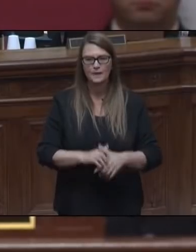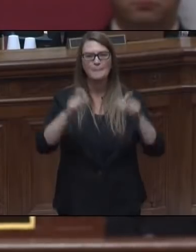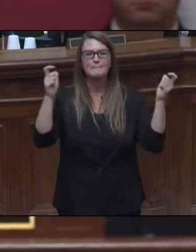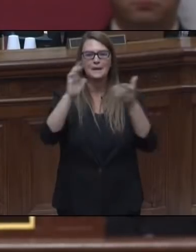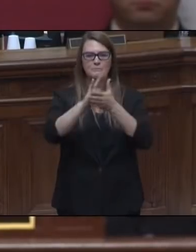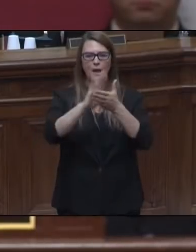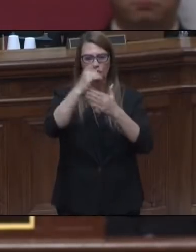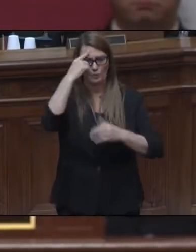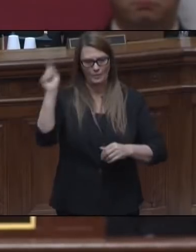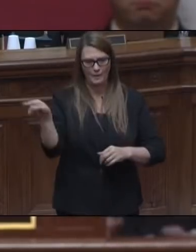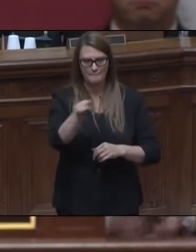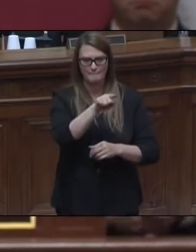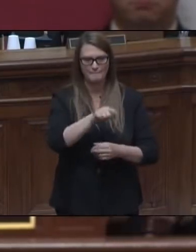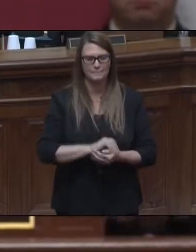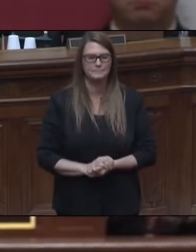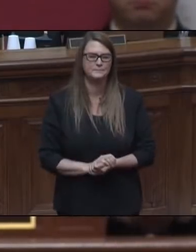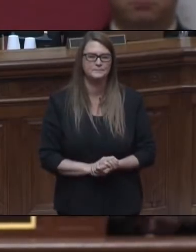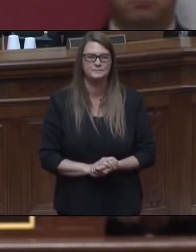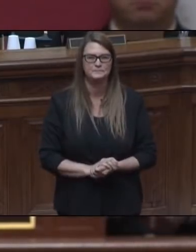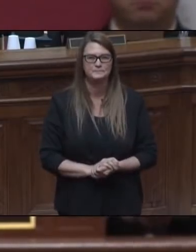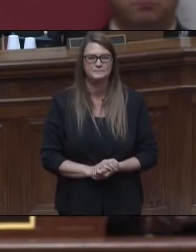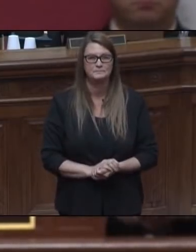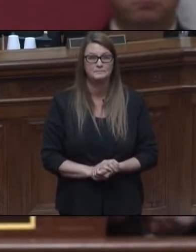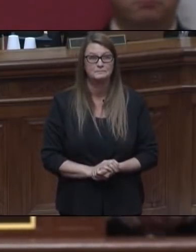for all them.